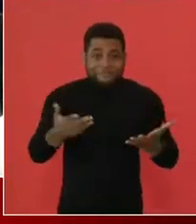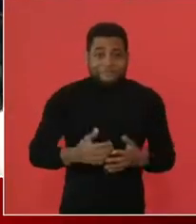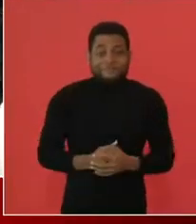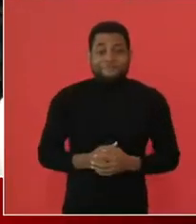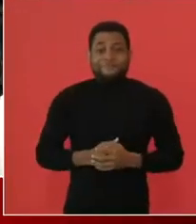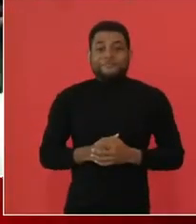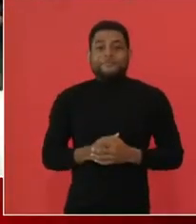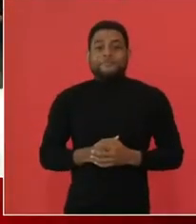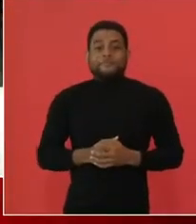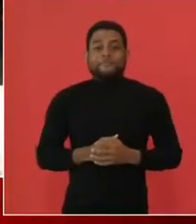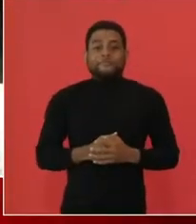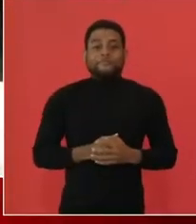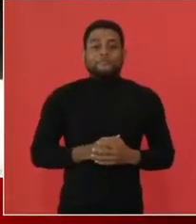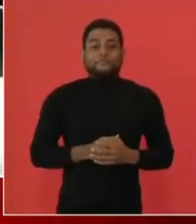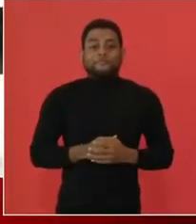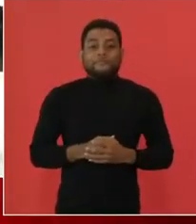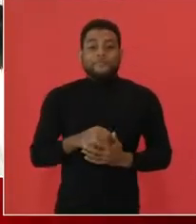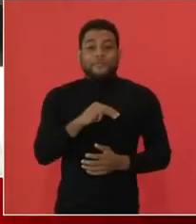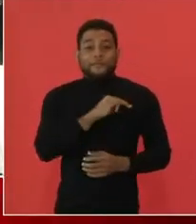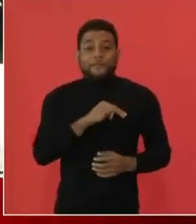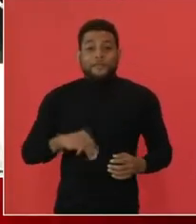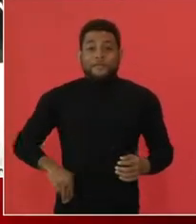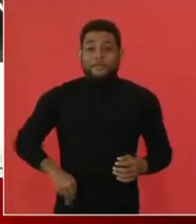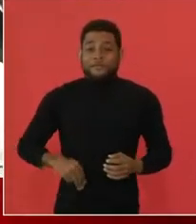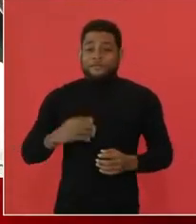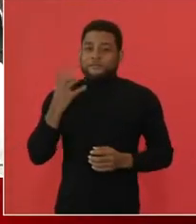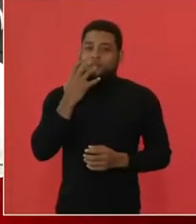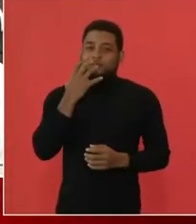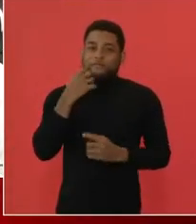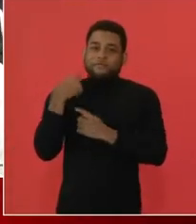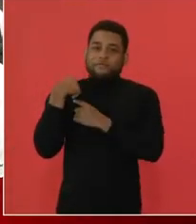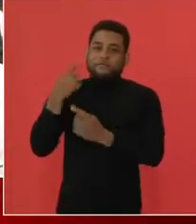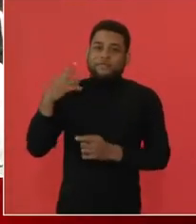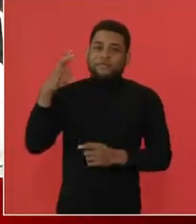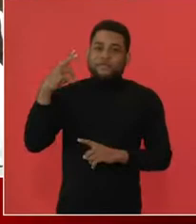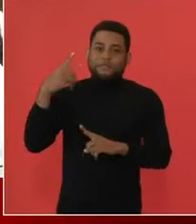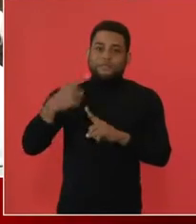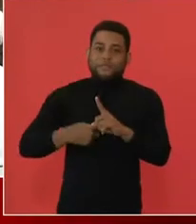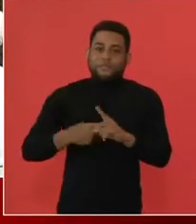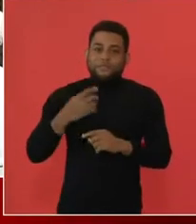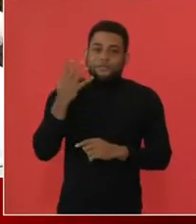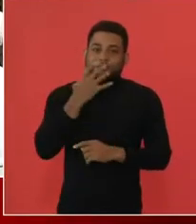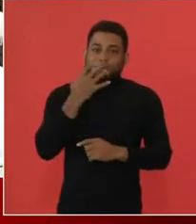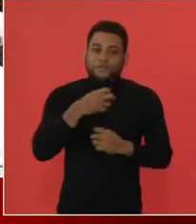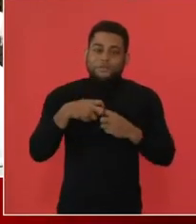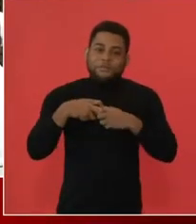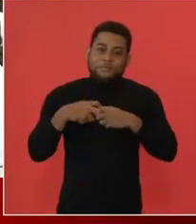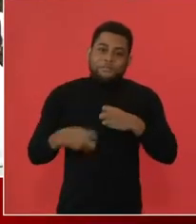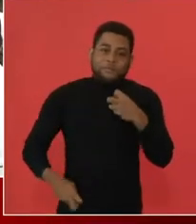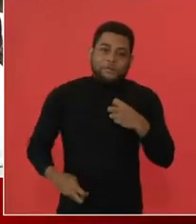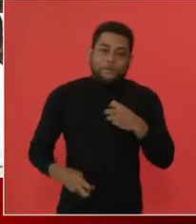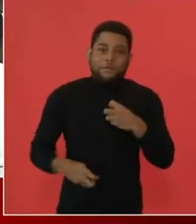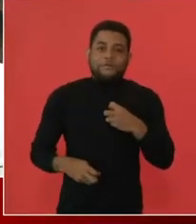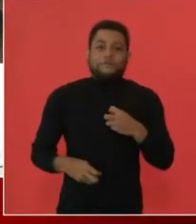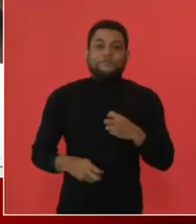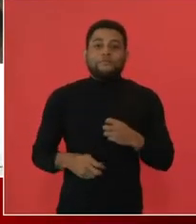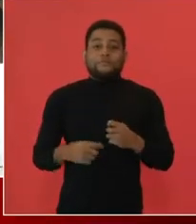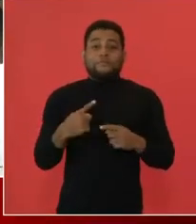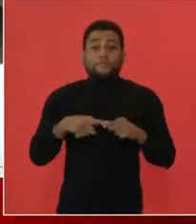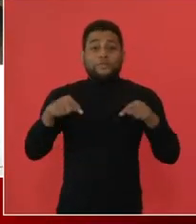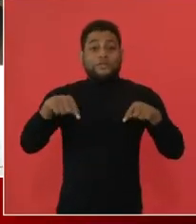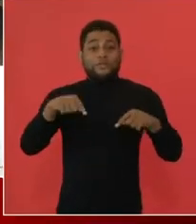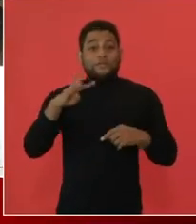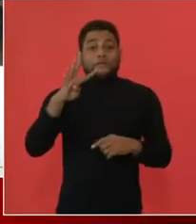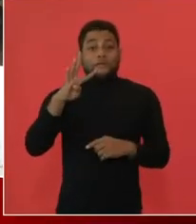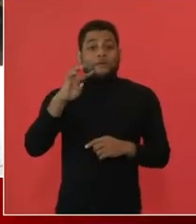Mayor Bowser, it's been a long 17 months, but what I know for sure is that the team at 4058 Minnesota